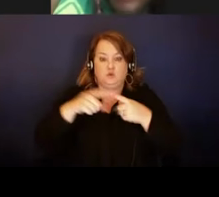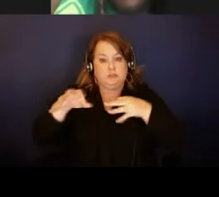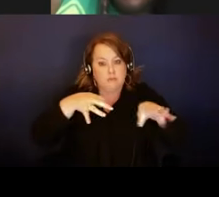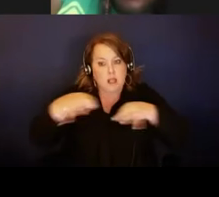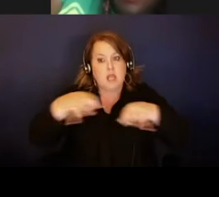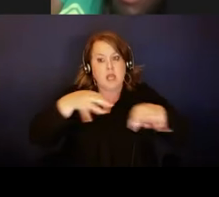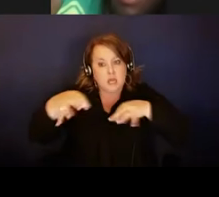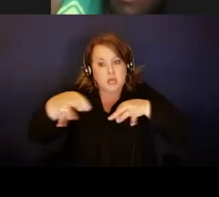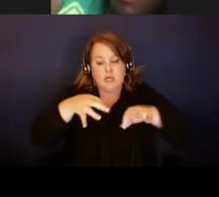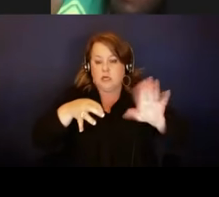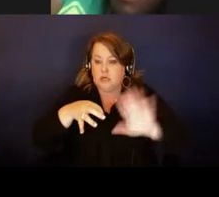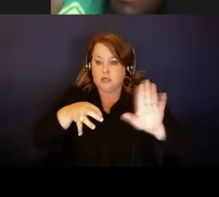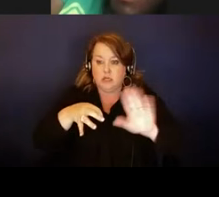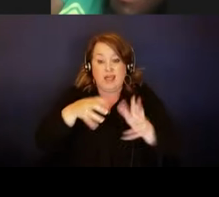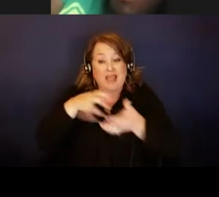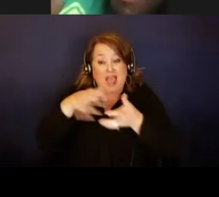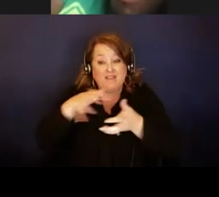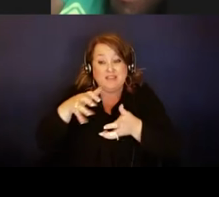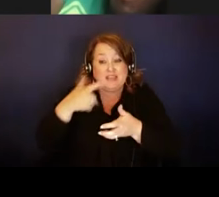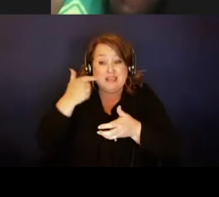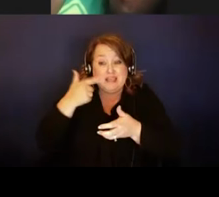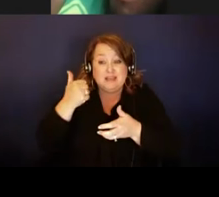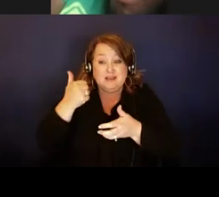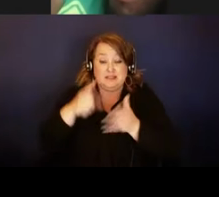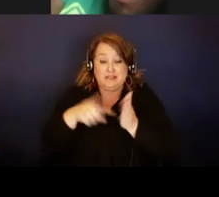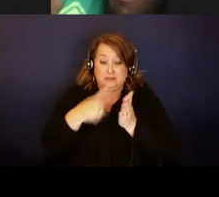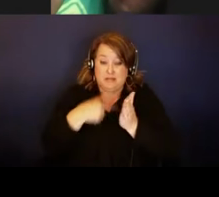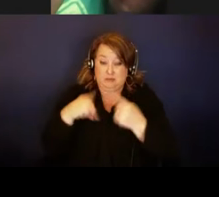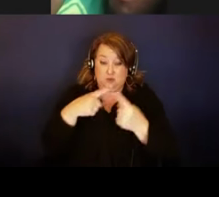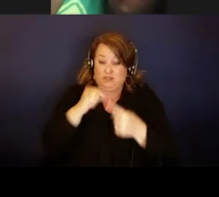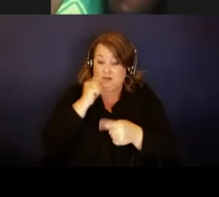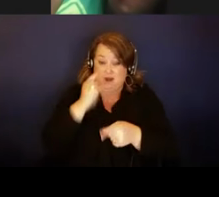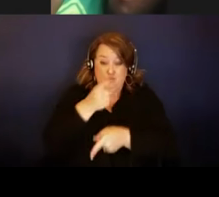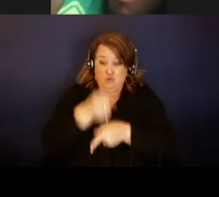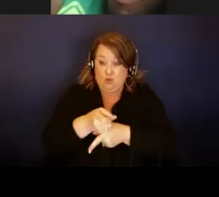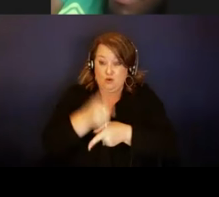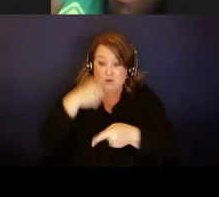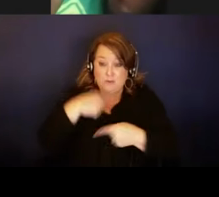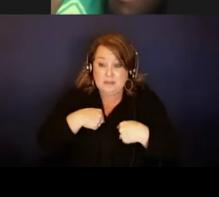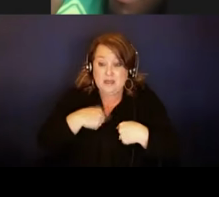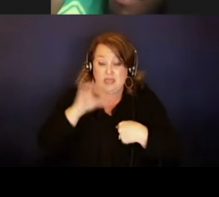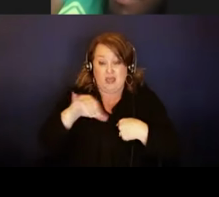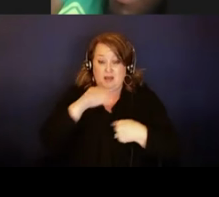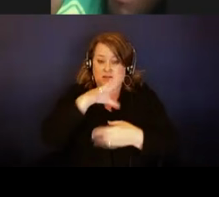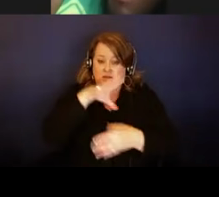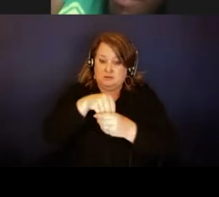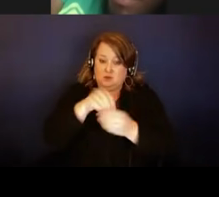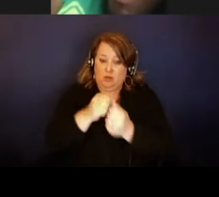that laughing sometimes when it's inappropriate is just part of my